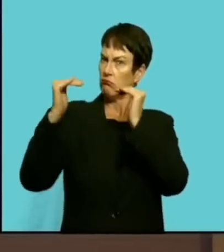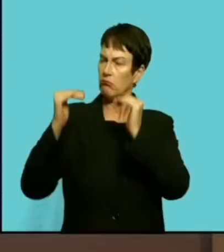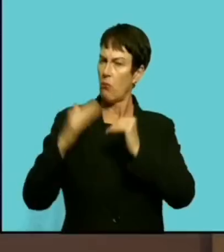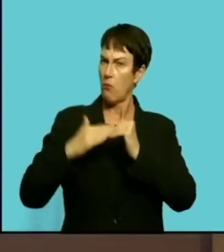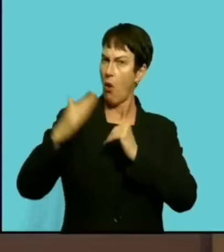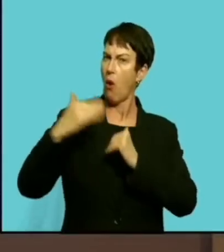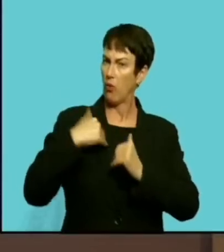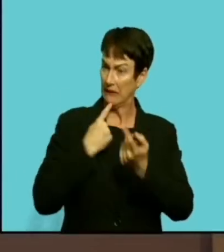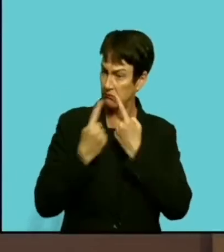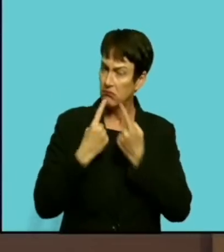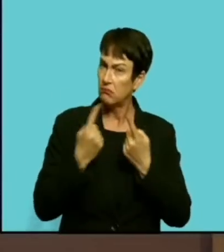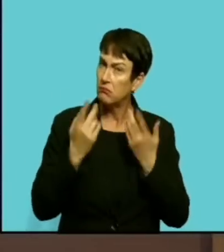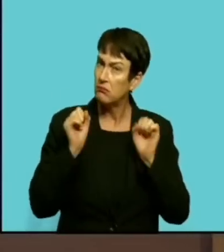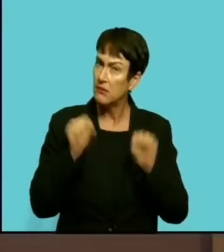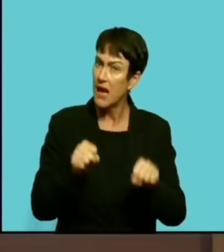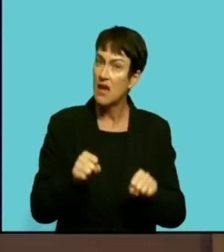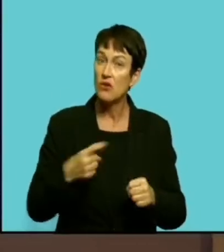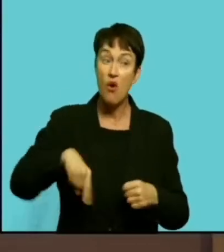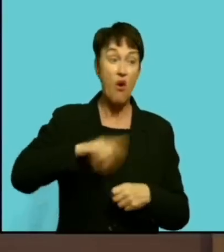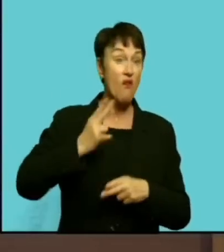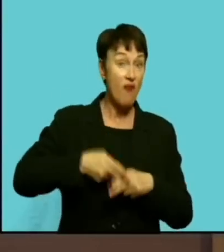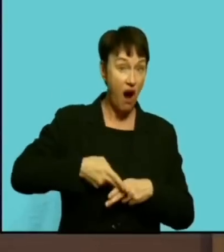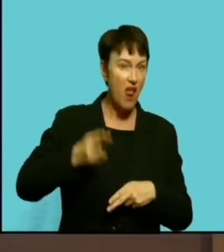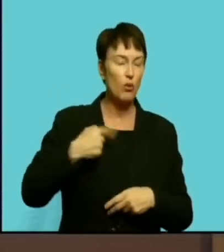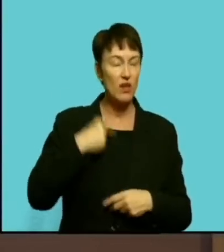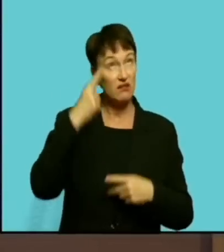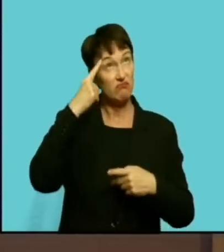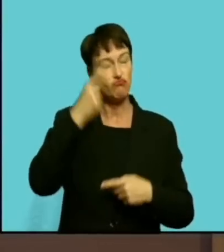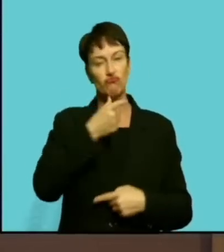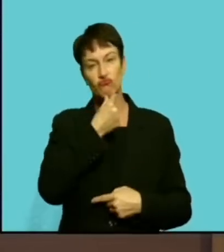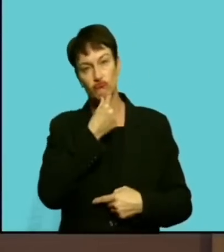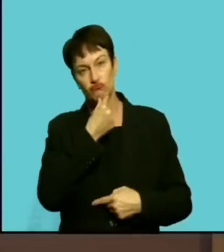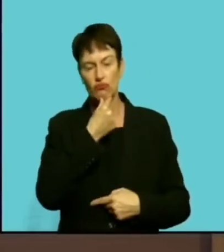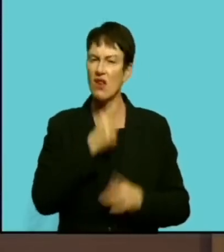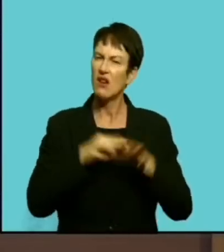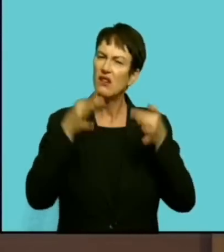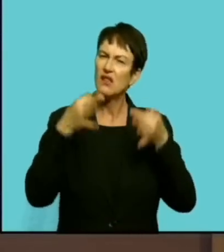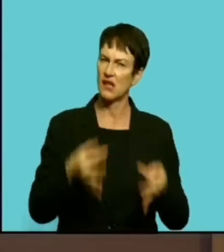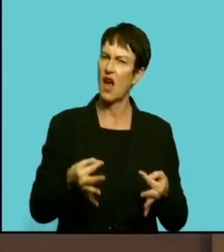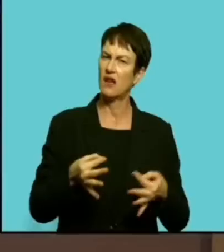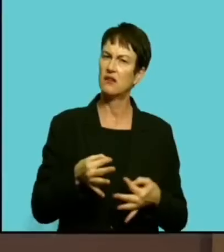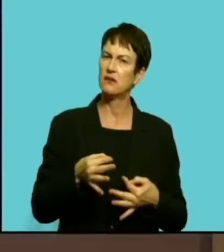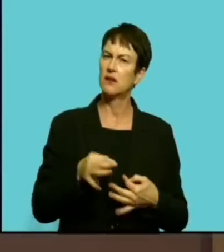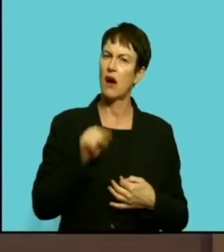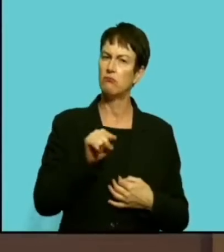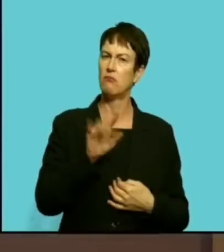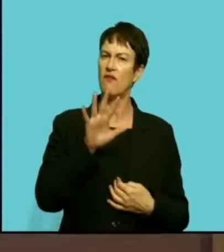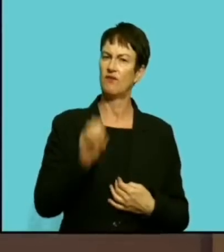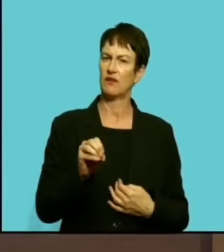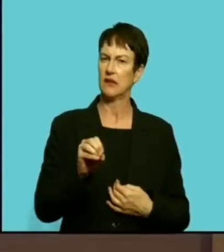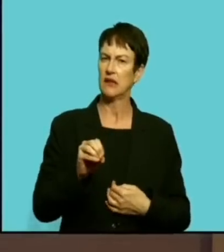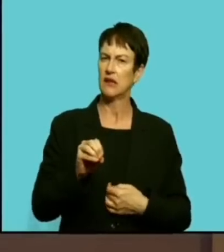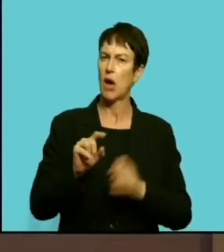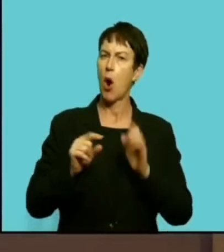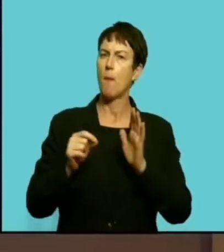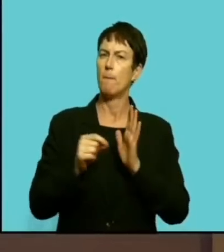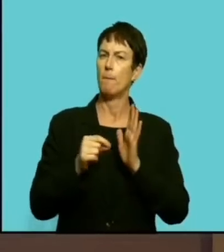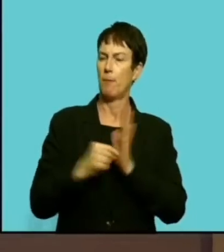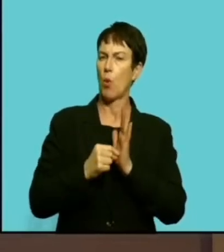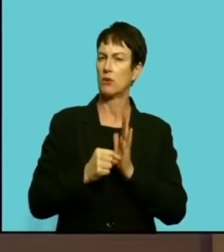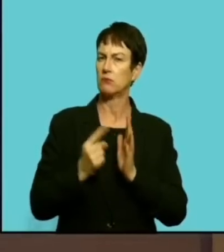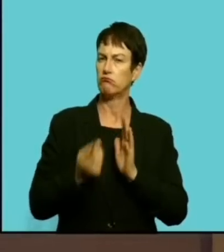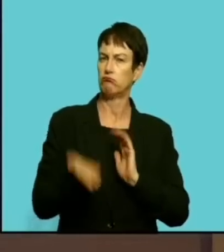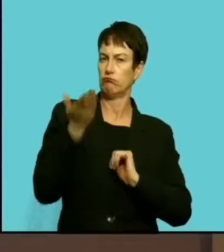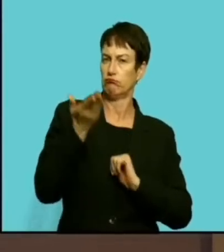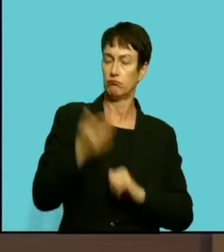final analysis, the decision was to increase them by 50 basis points per measure. And the inflation forecast,